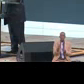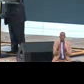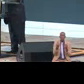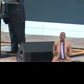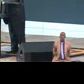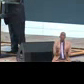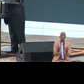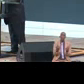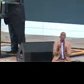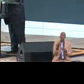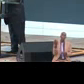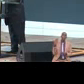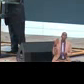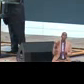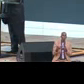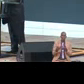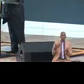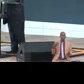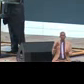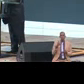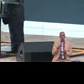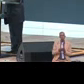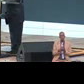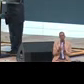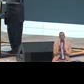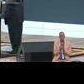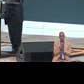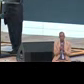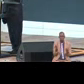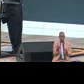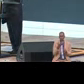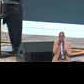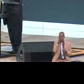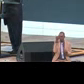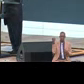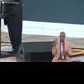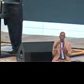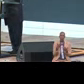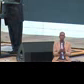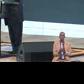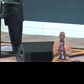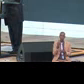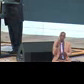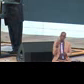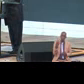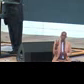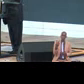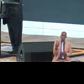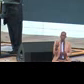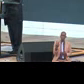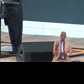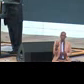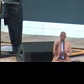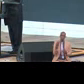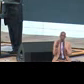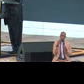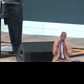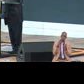the things of the past before that conversion took place. Behold, look at